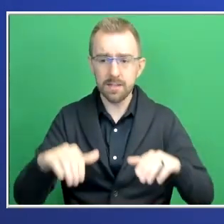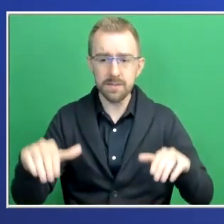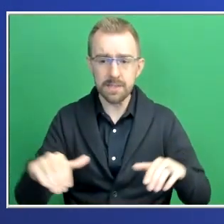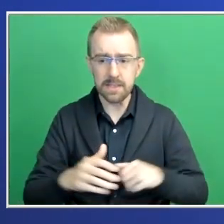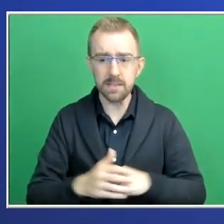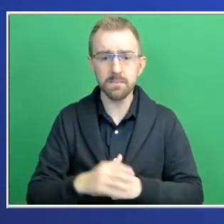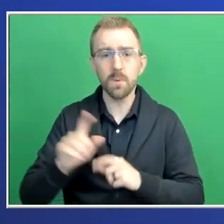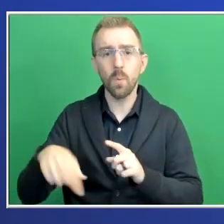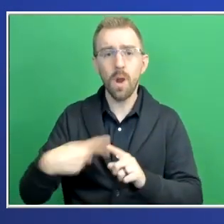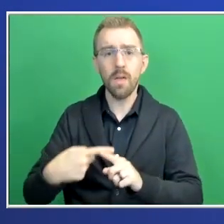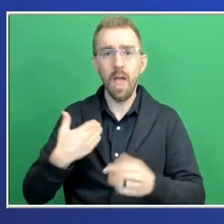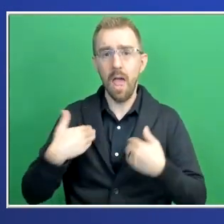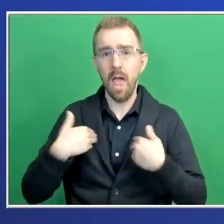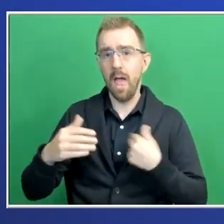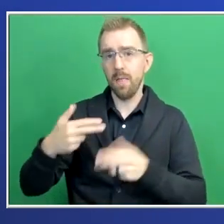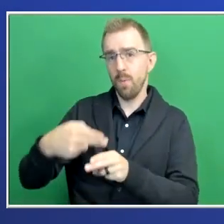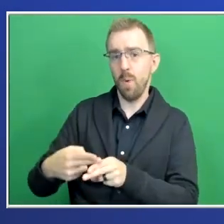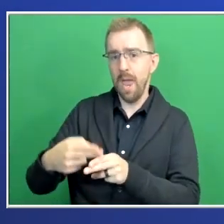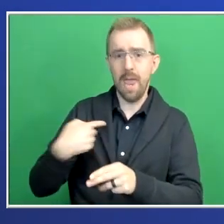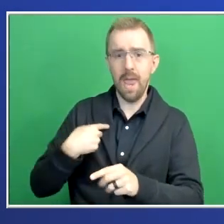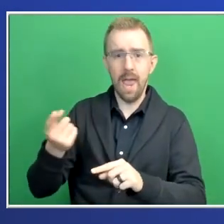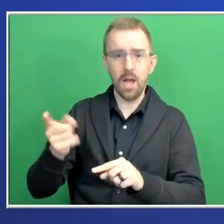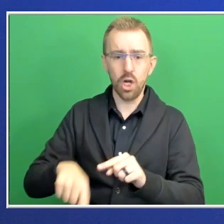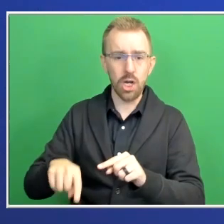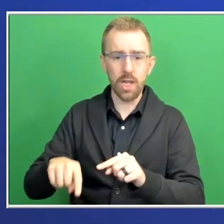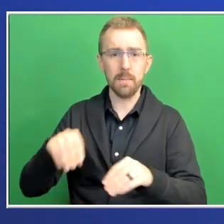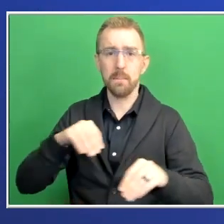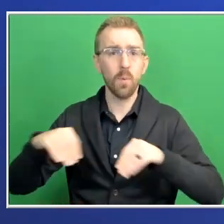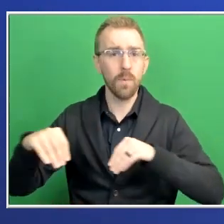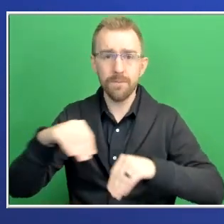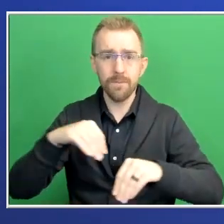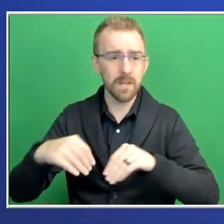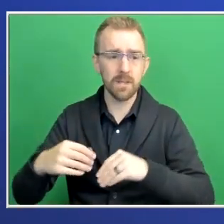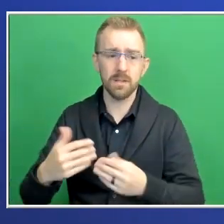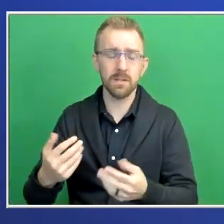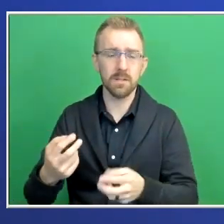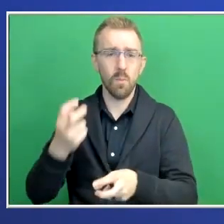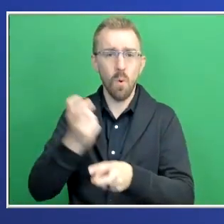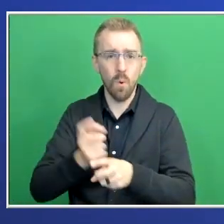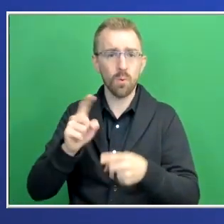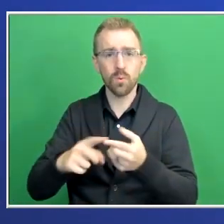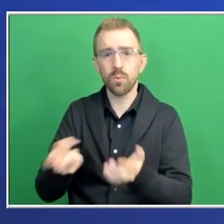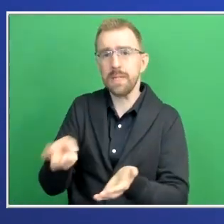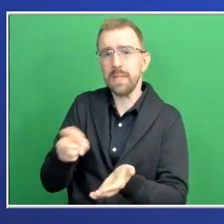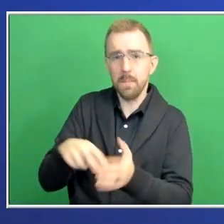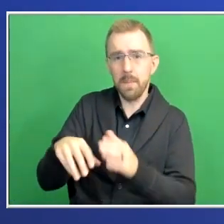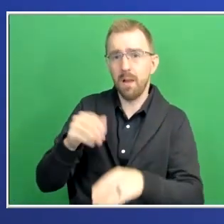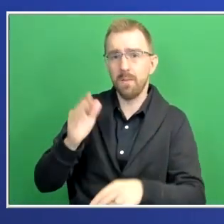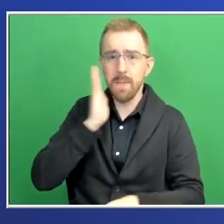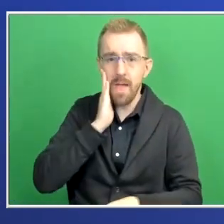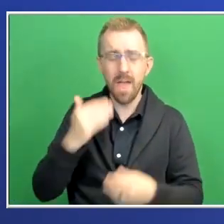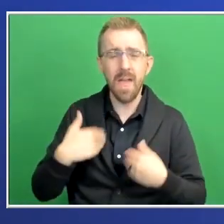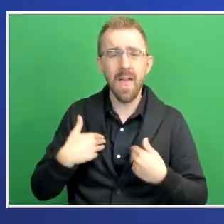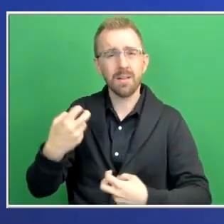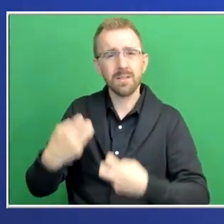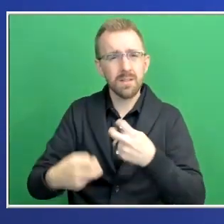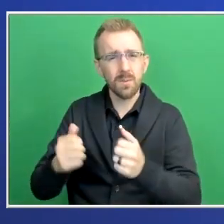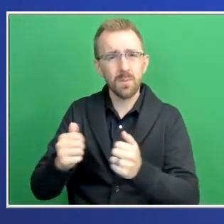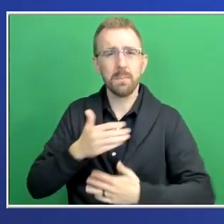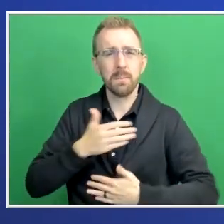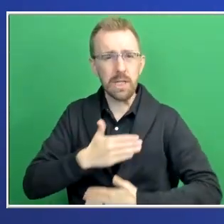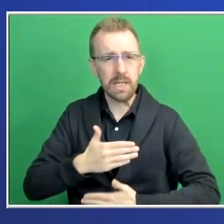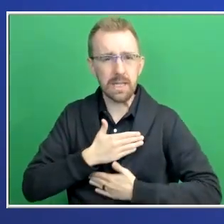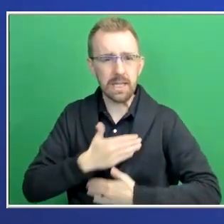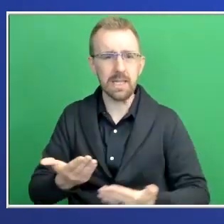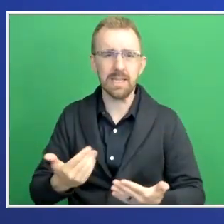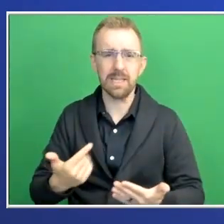the weight on, I couldn't get it around. It was hard to get out of bed. I had a little trouble breathing. I was